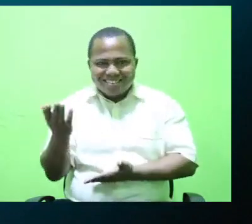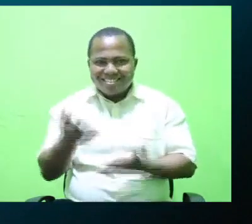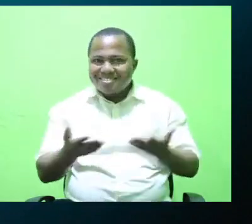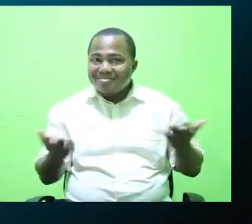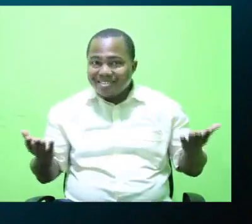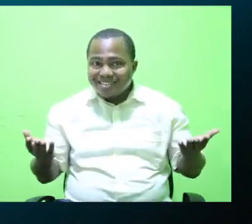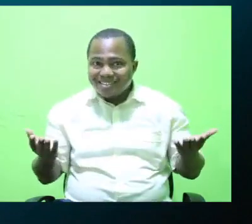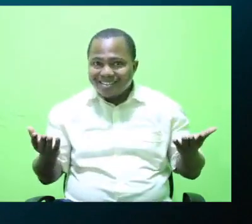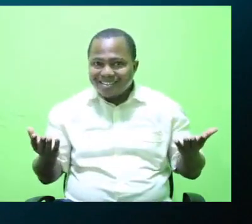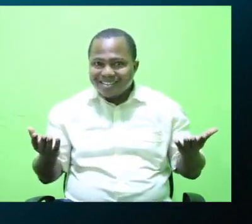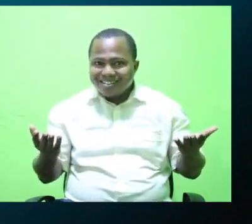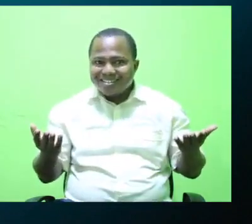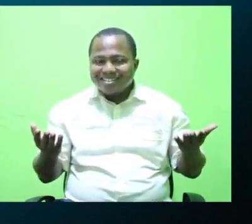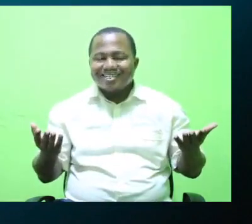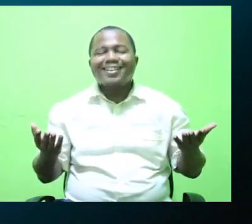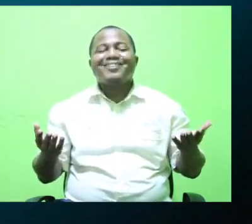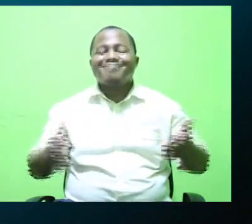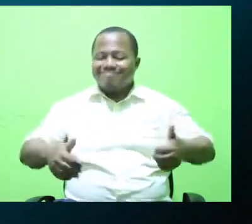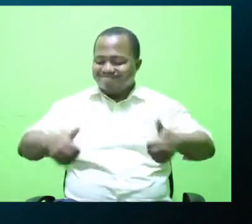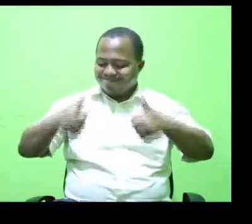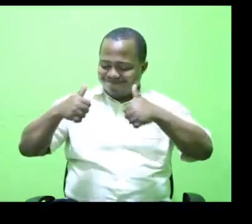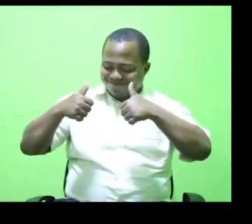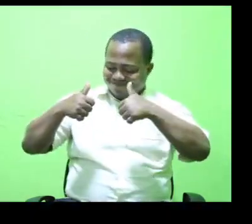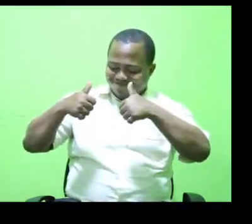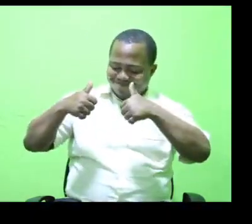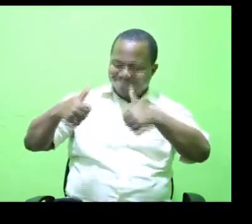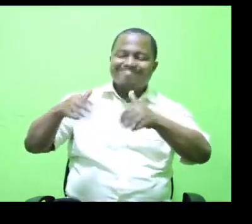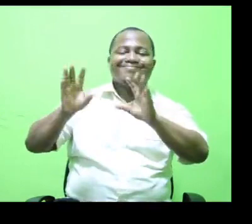please? Nice one.